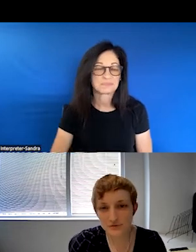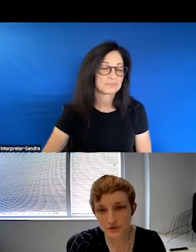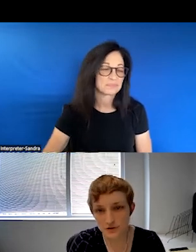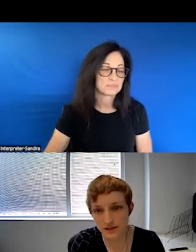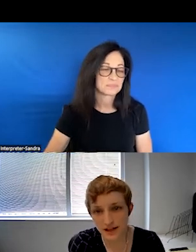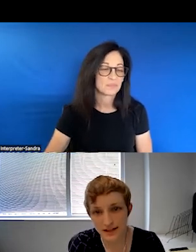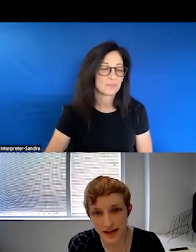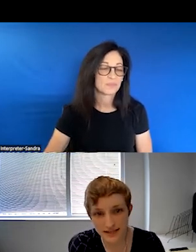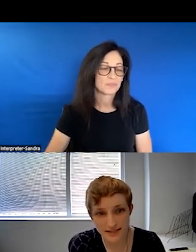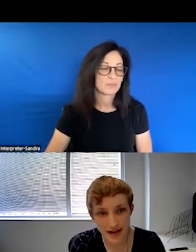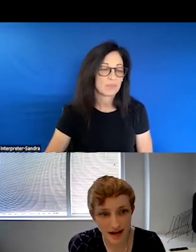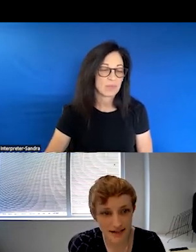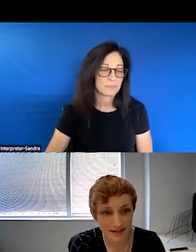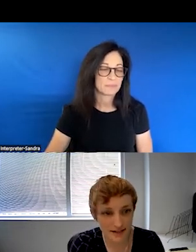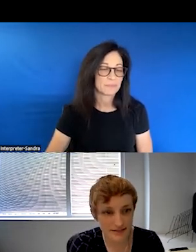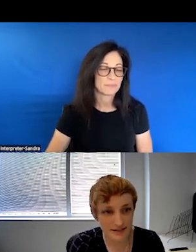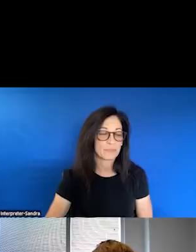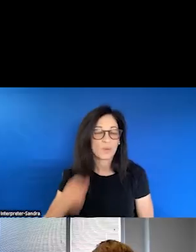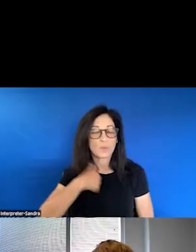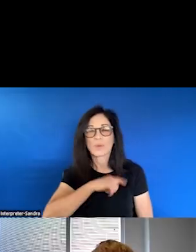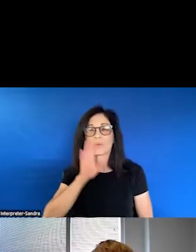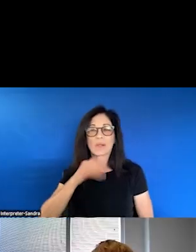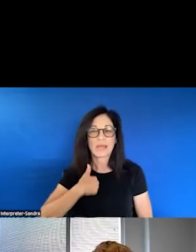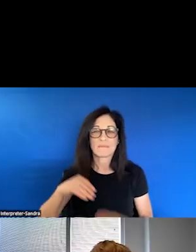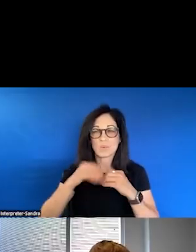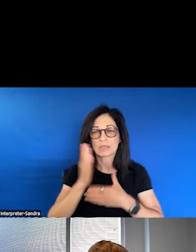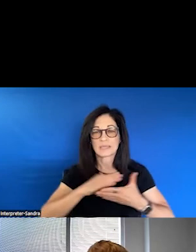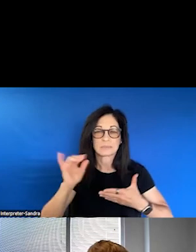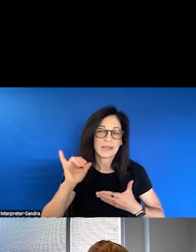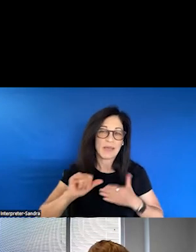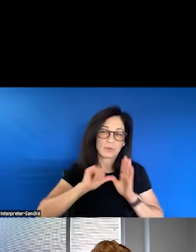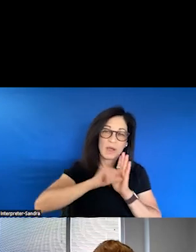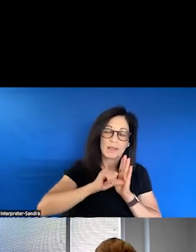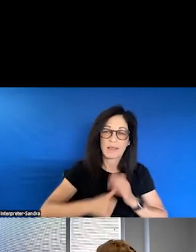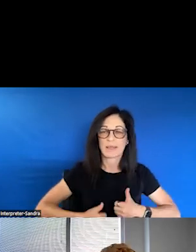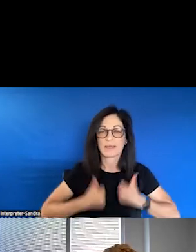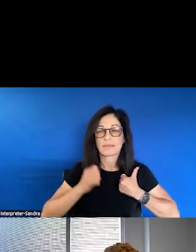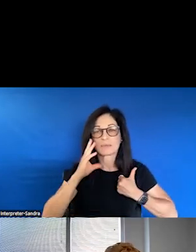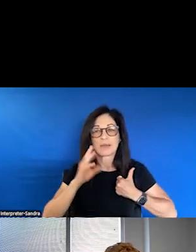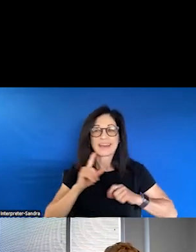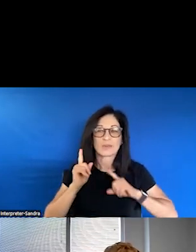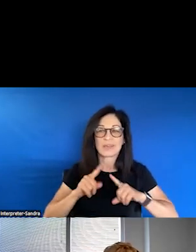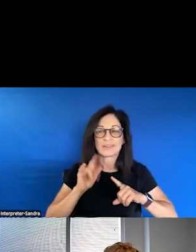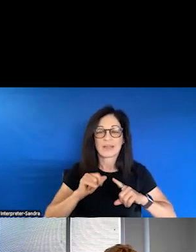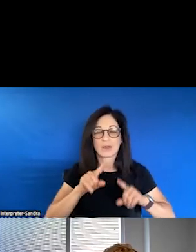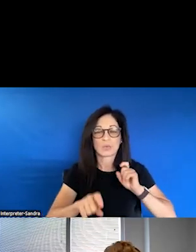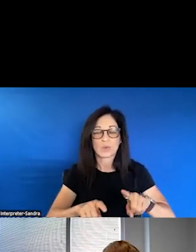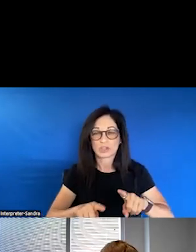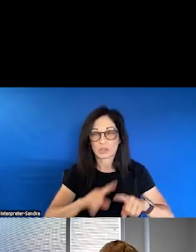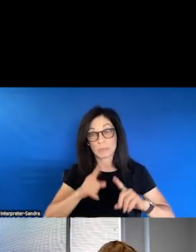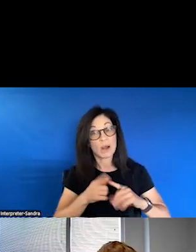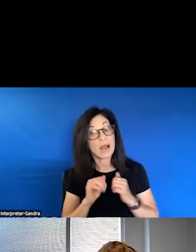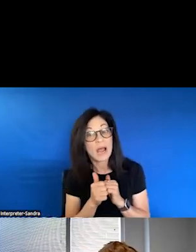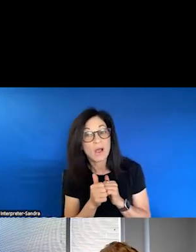in the future, again, to highlight lived experience and to answer that question of how we